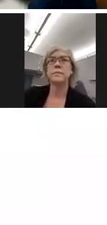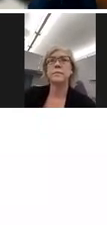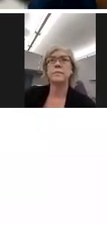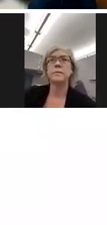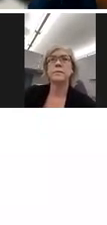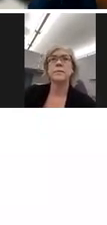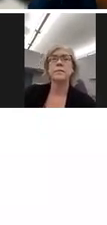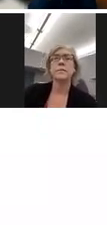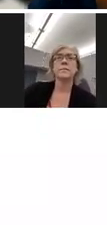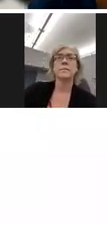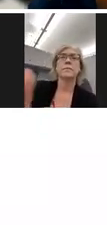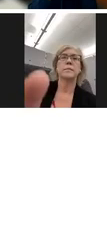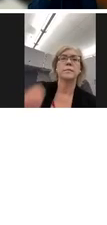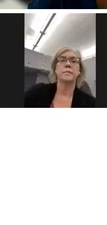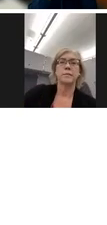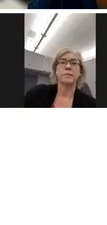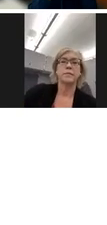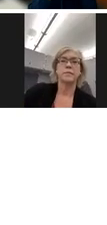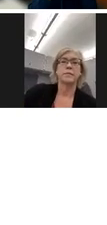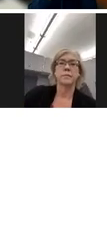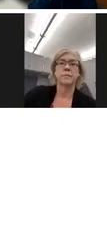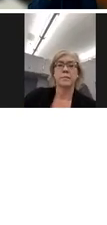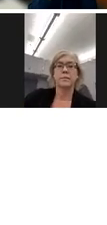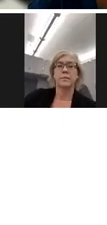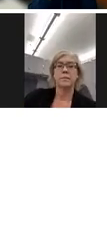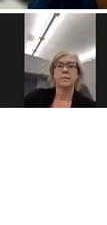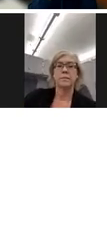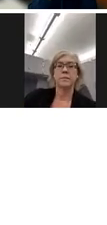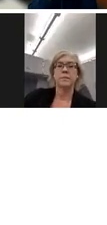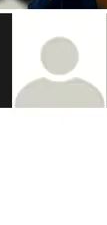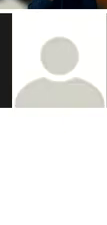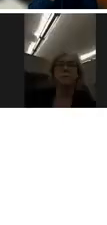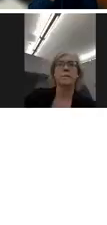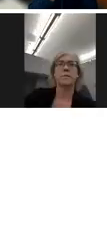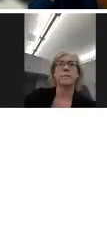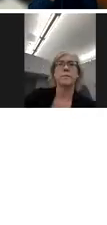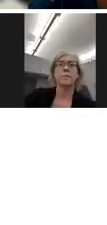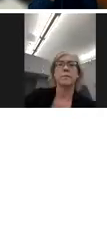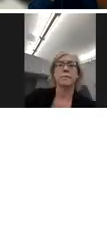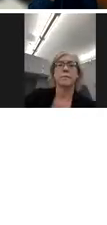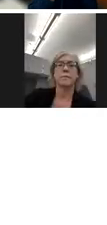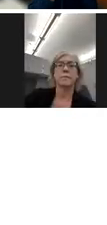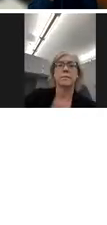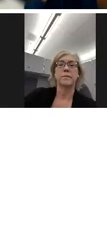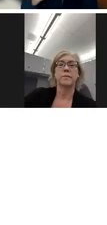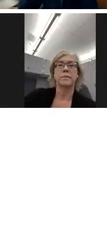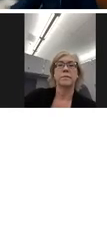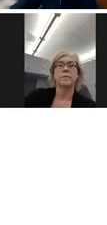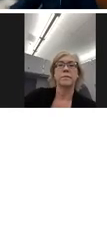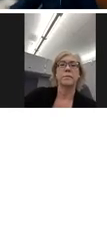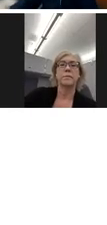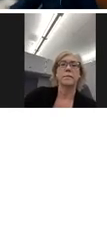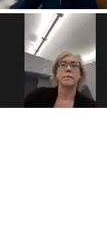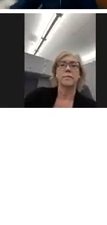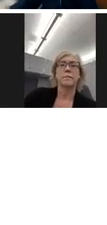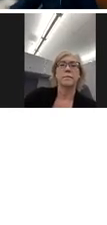refugees or special immigrant visa holders from Afghanistan or Iraq, or they're asylees, or they are certified